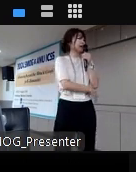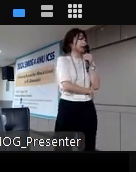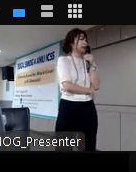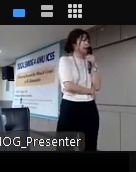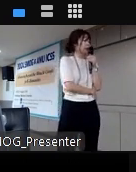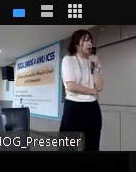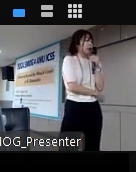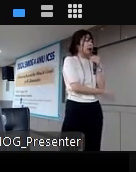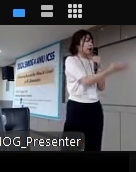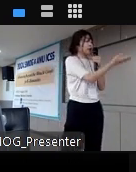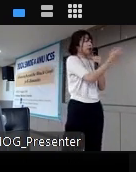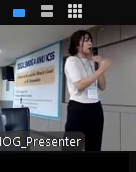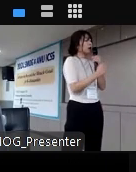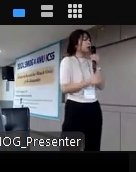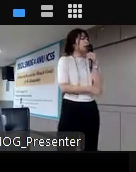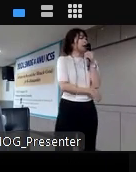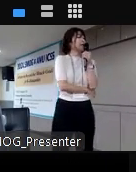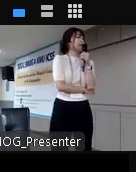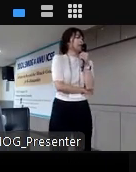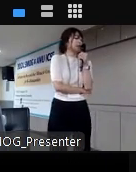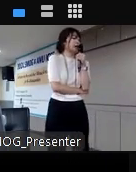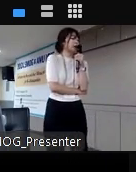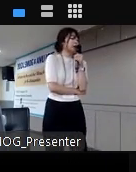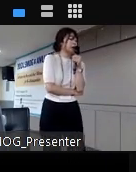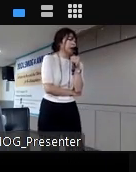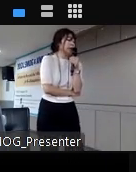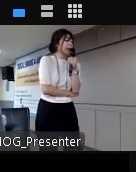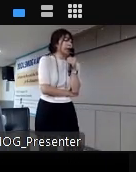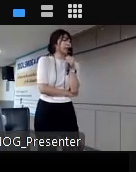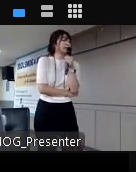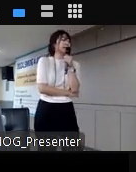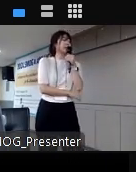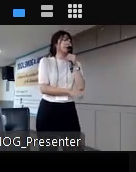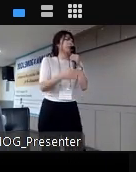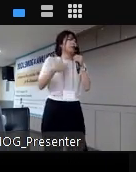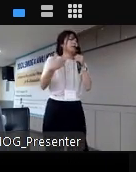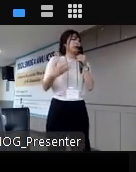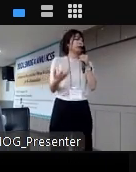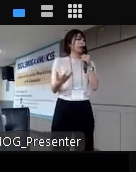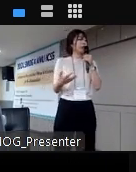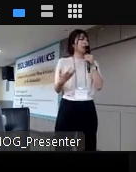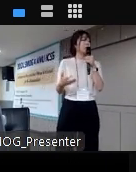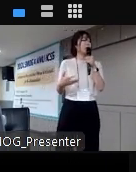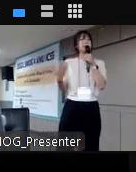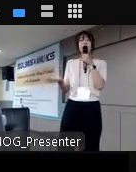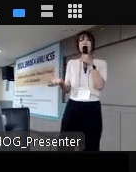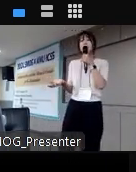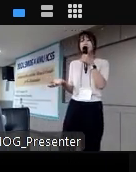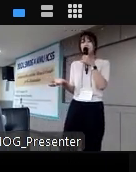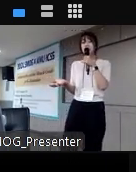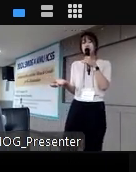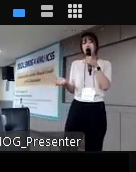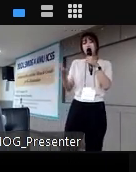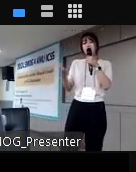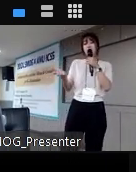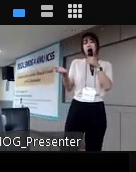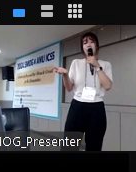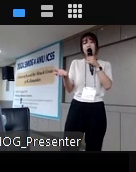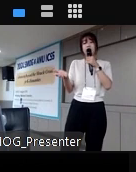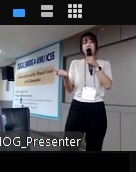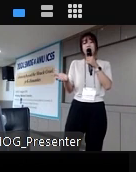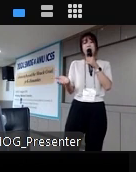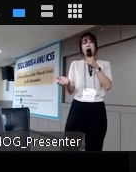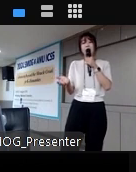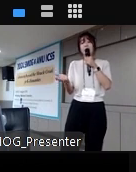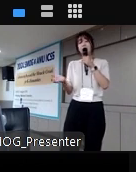context. And Todd Zubek has a dissertation showing that ix is actually more frequent in more complex discourse, which